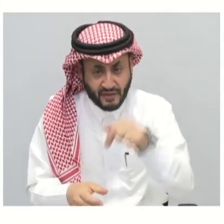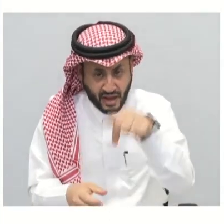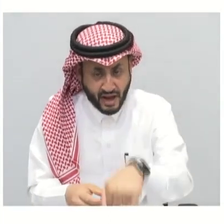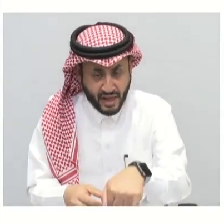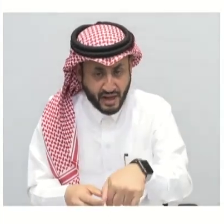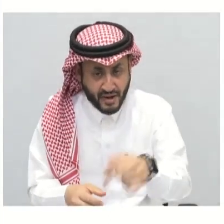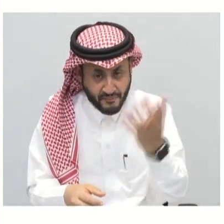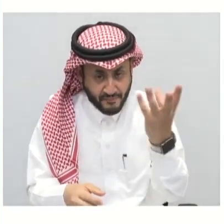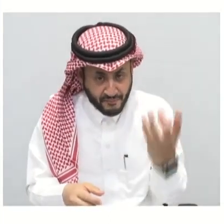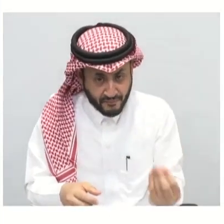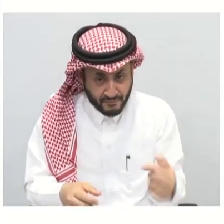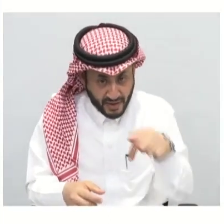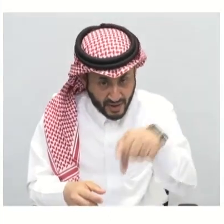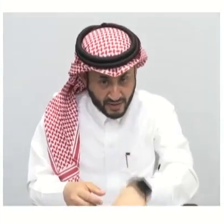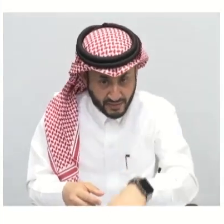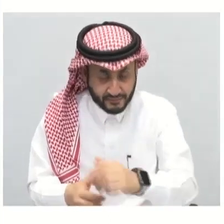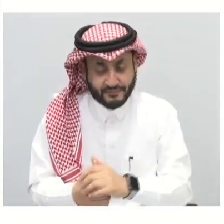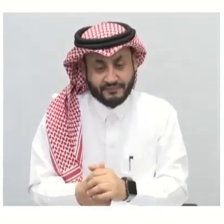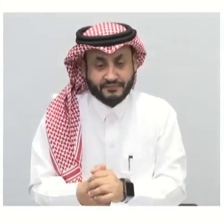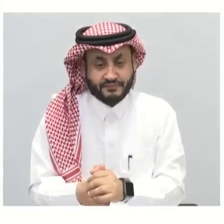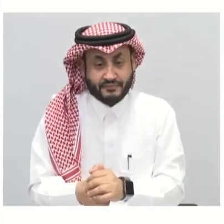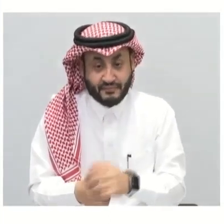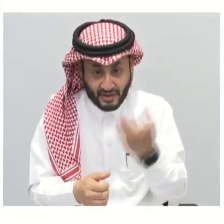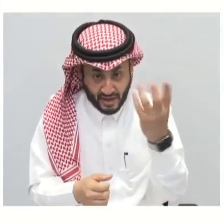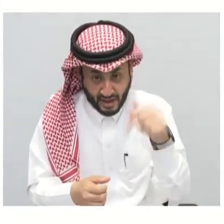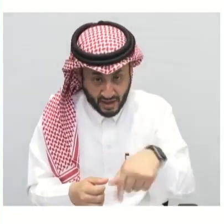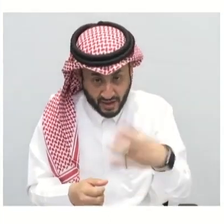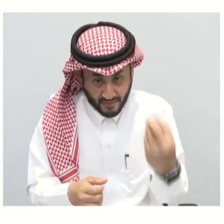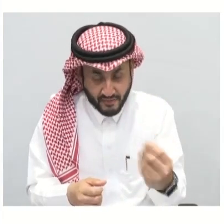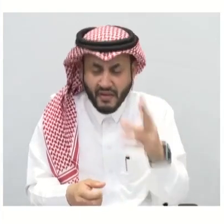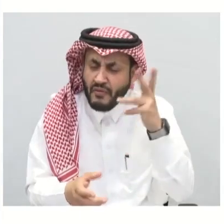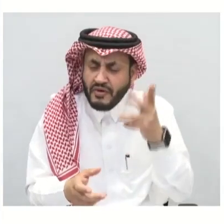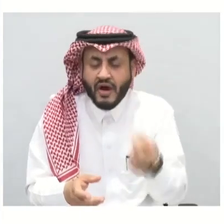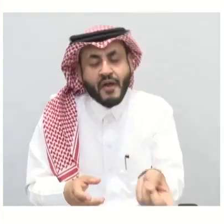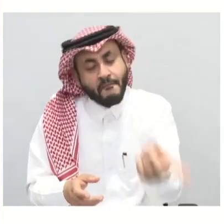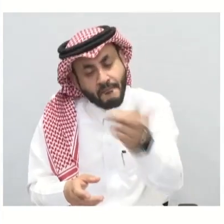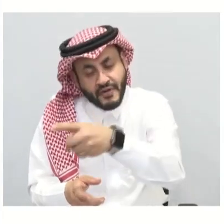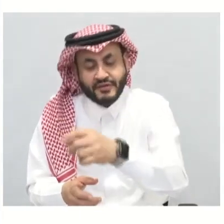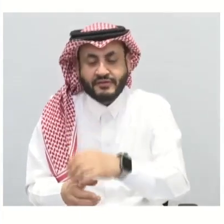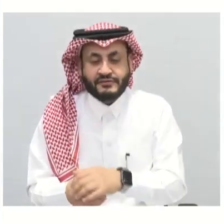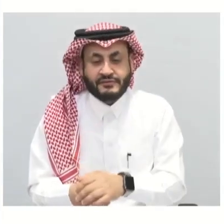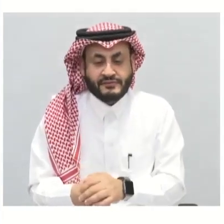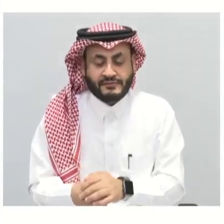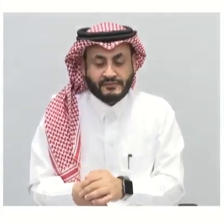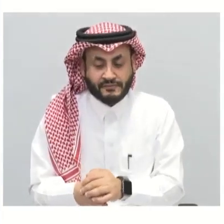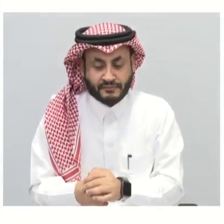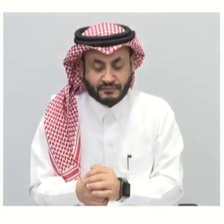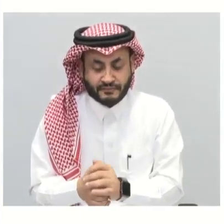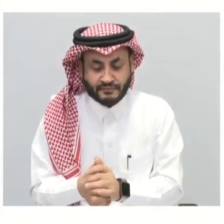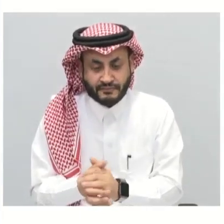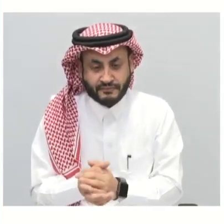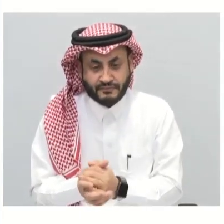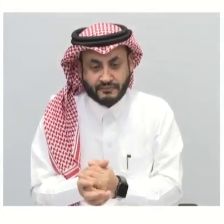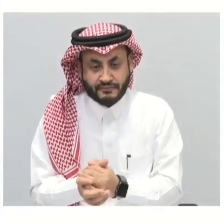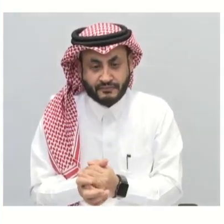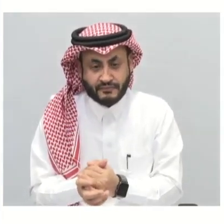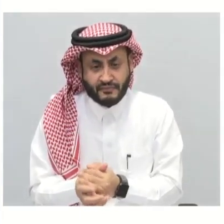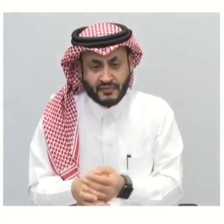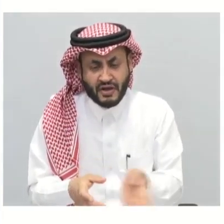afternoon or this night or this evening. So you can use them as well. So here you have